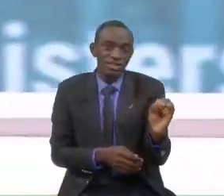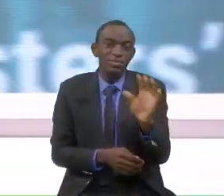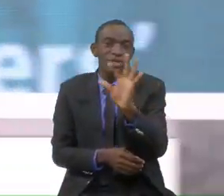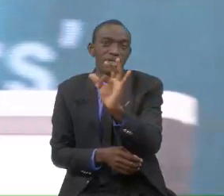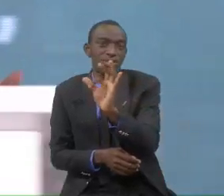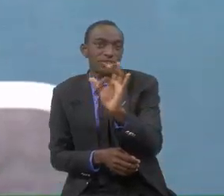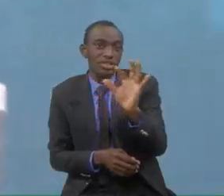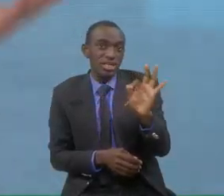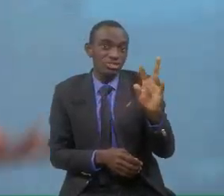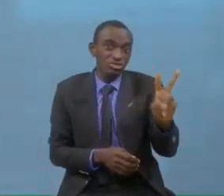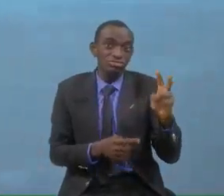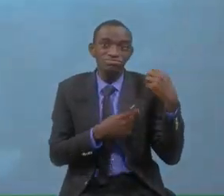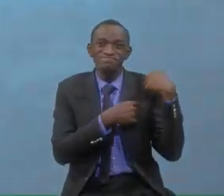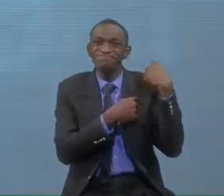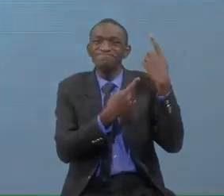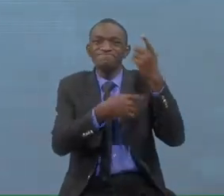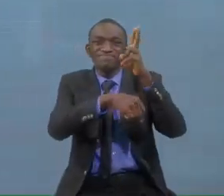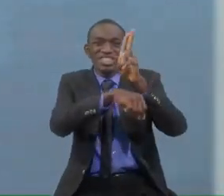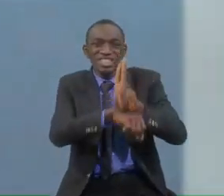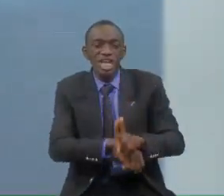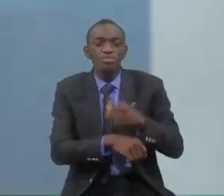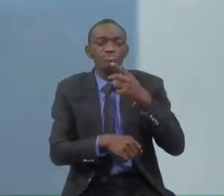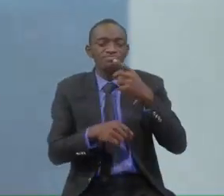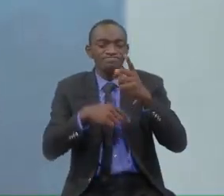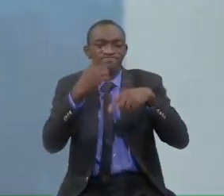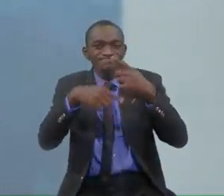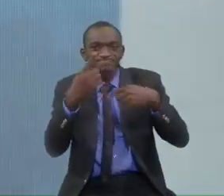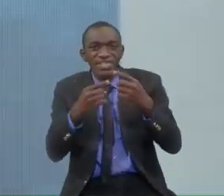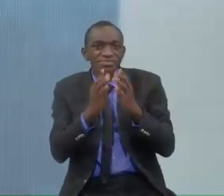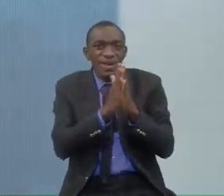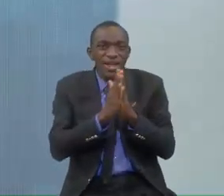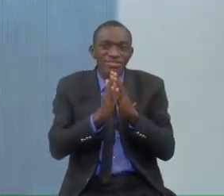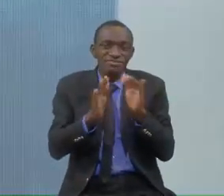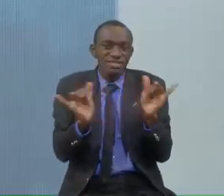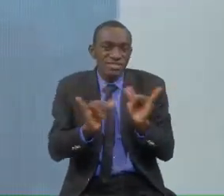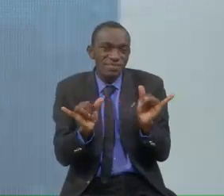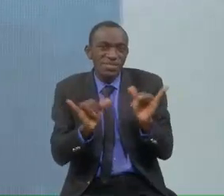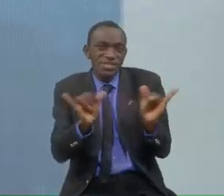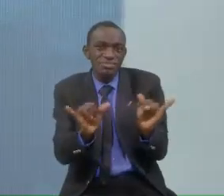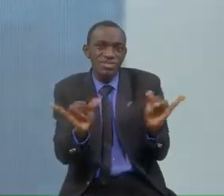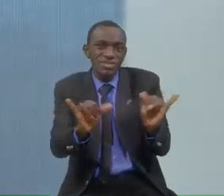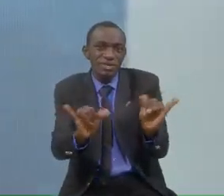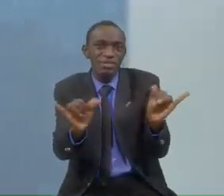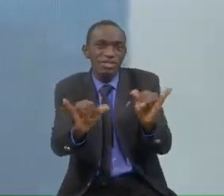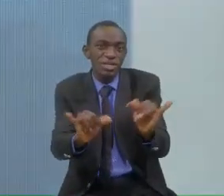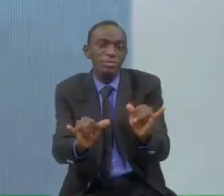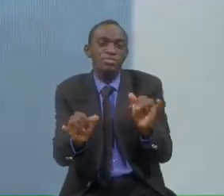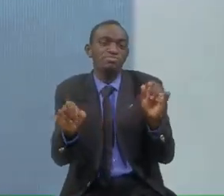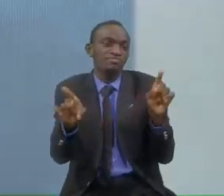1992, from 30, 40 years ago, when we pray